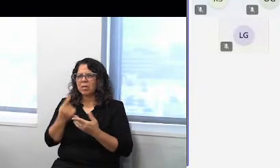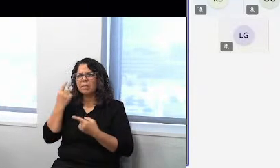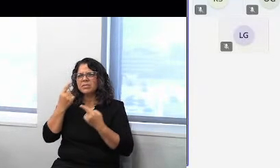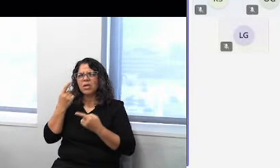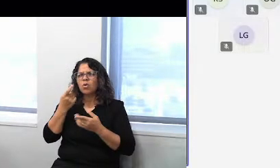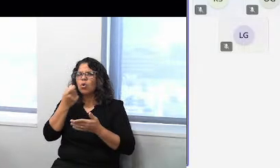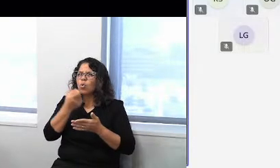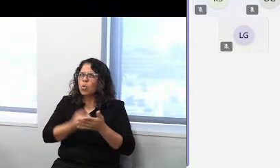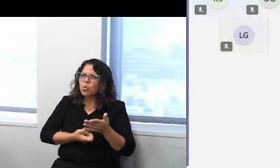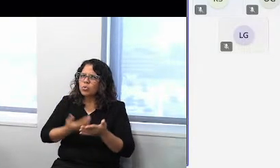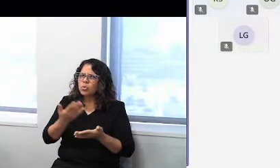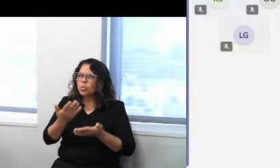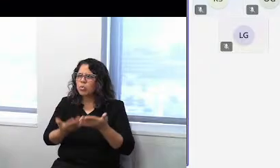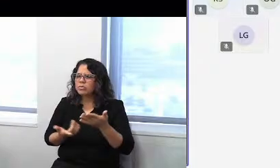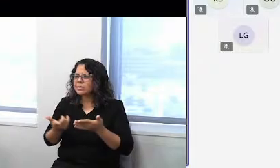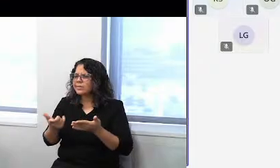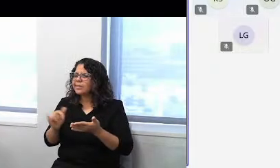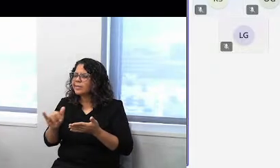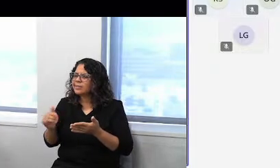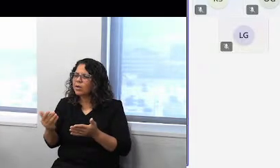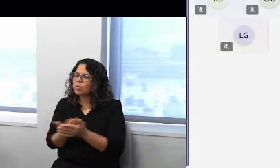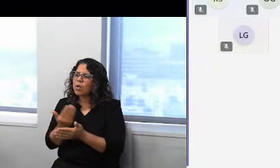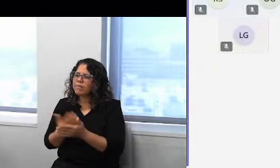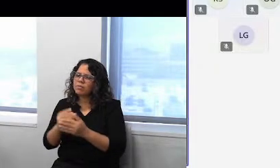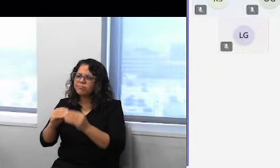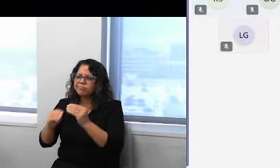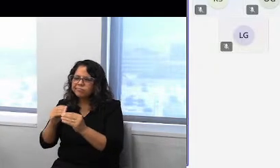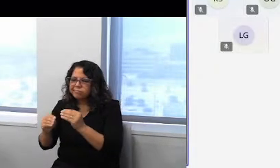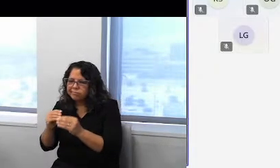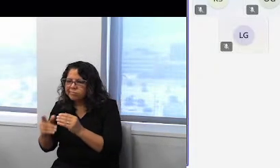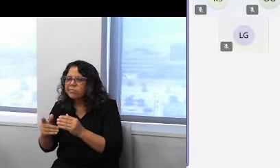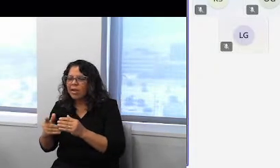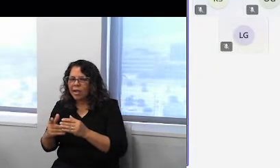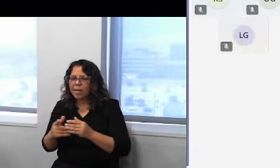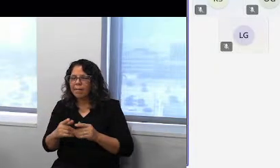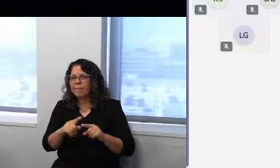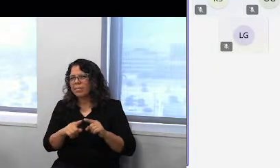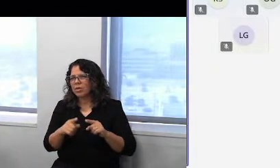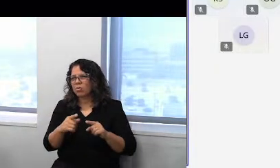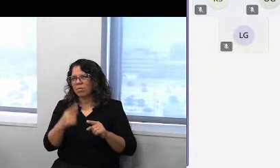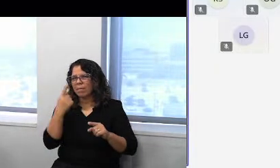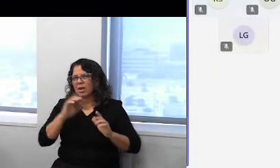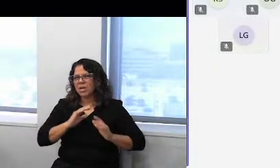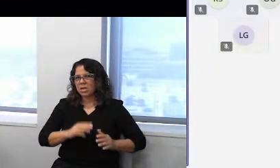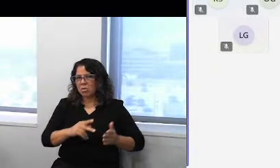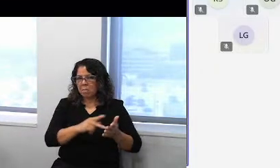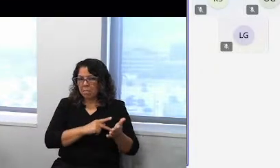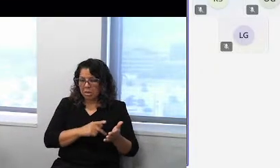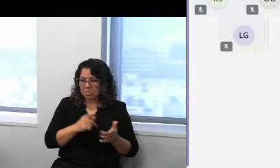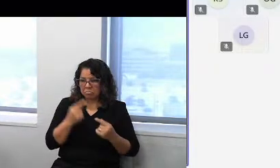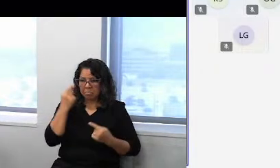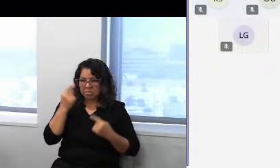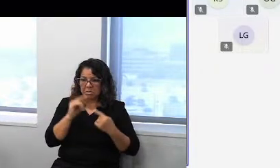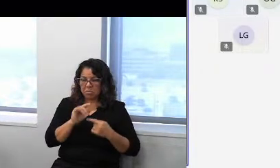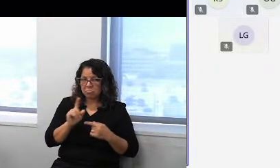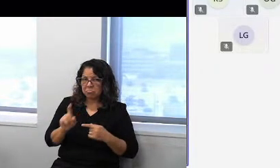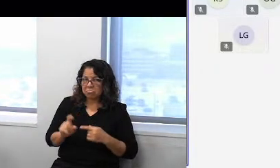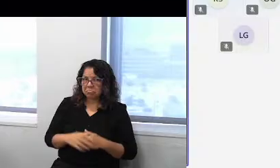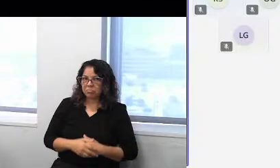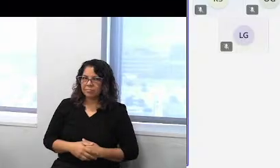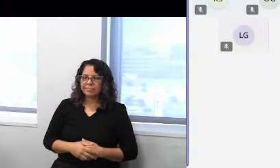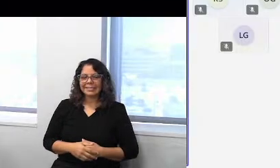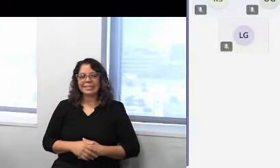a technical perspective, I'm going to answer the question technically, right? That is a commercial question that you're asking. There's some laws that we're abiding